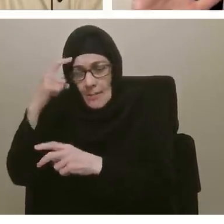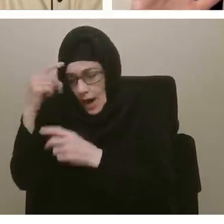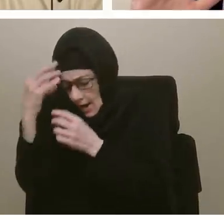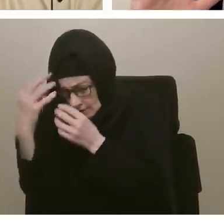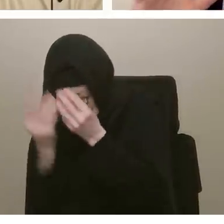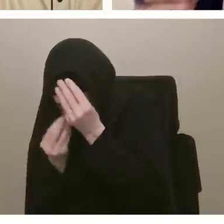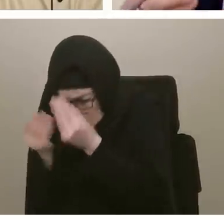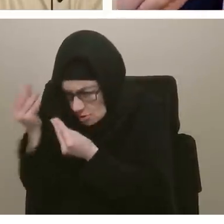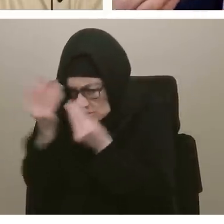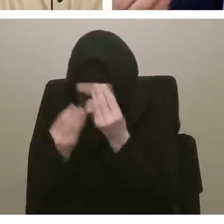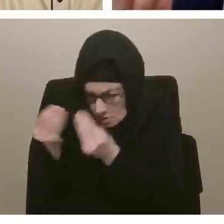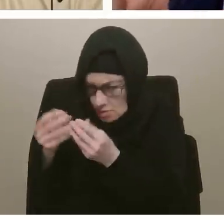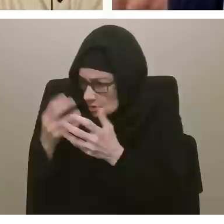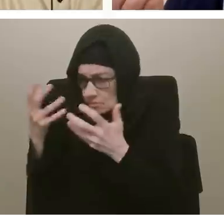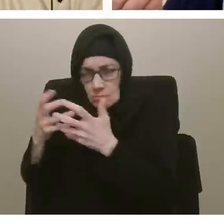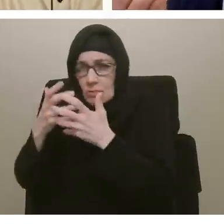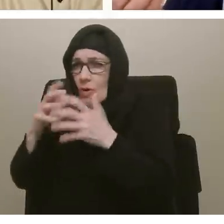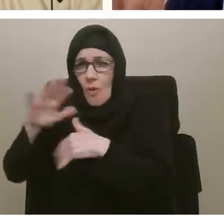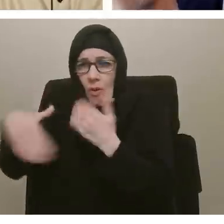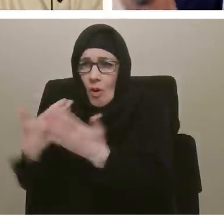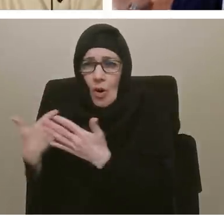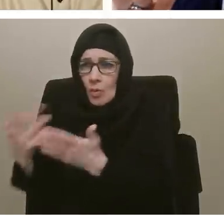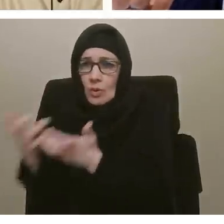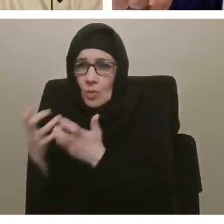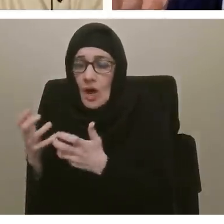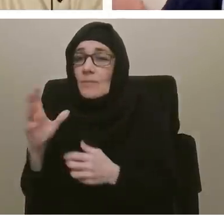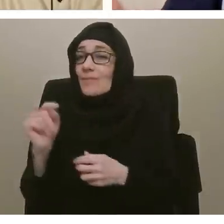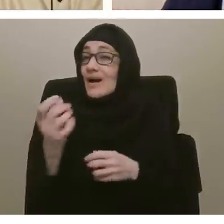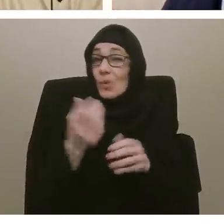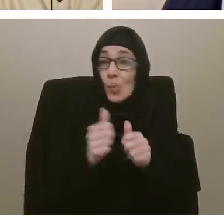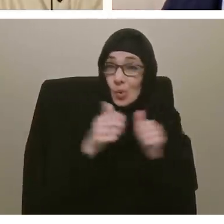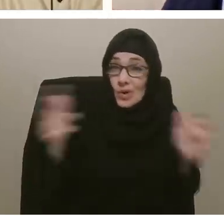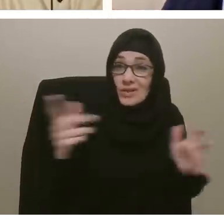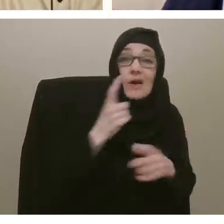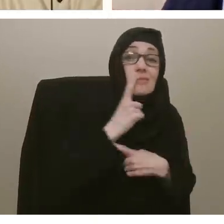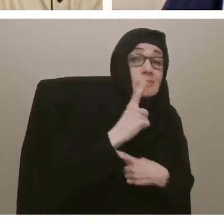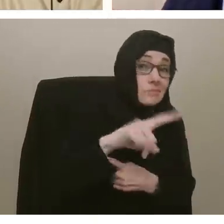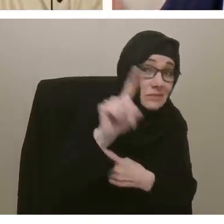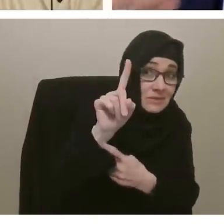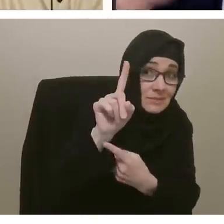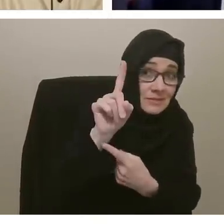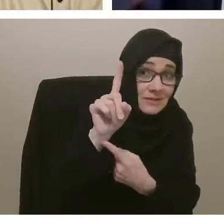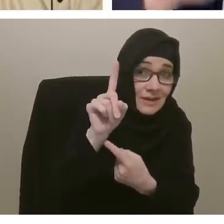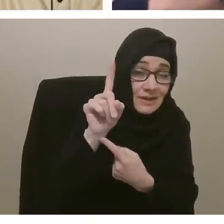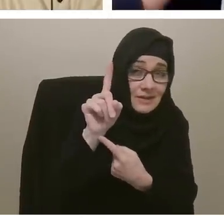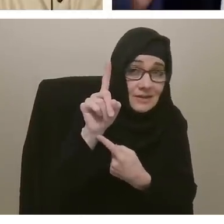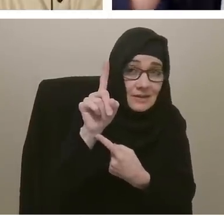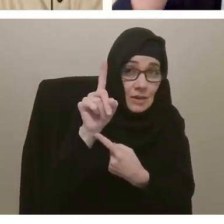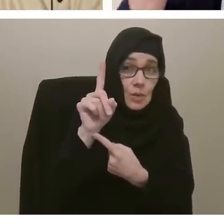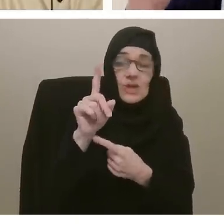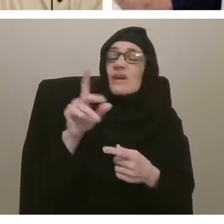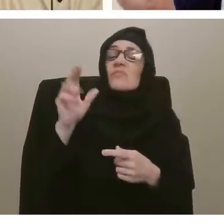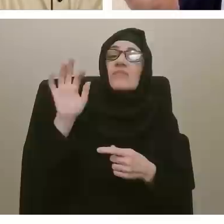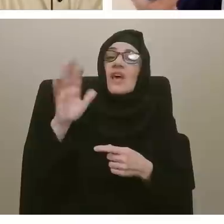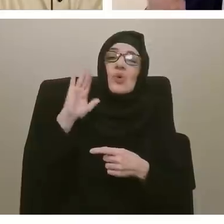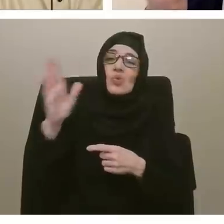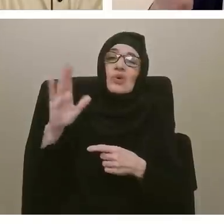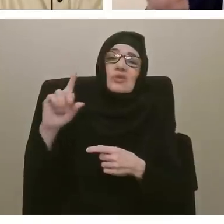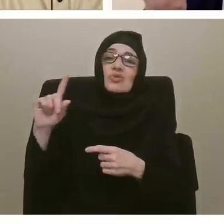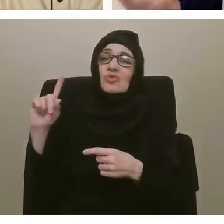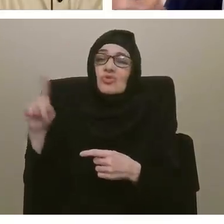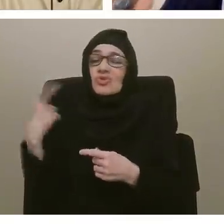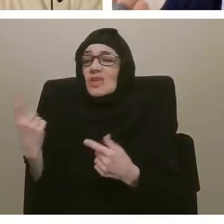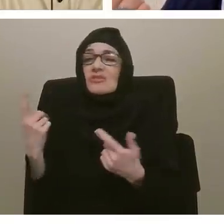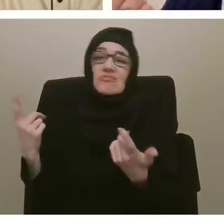fatah, if there is no, you know, basmala, it will always be just a function of my